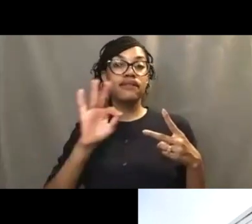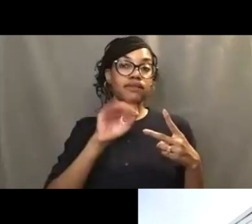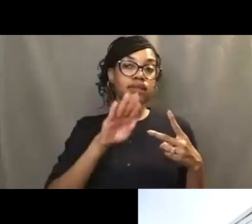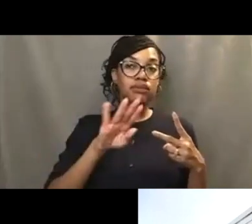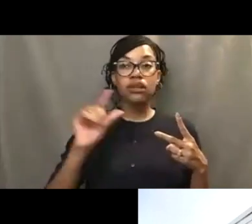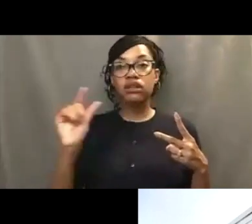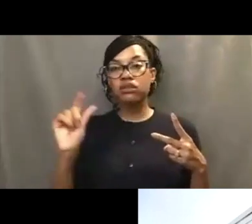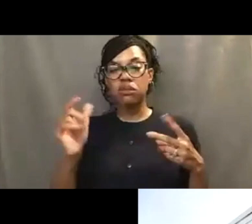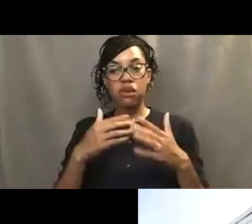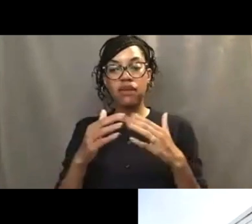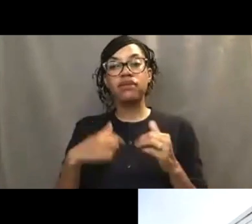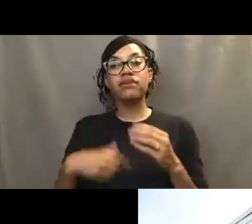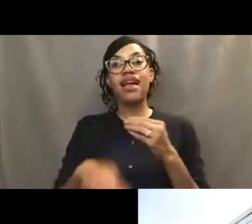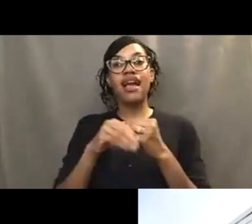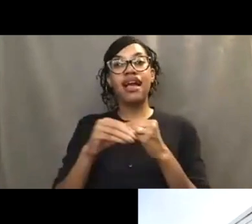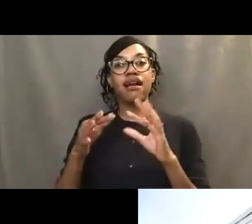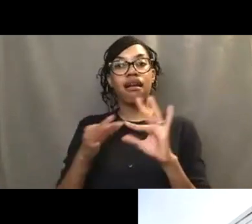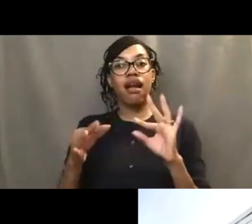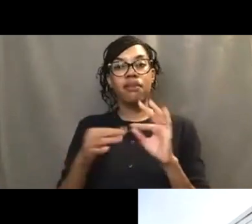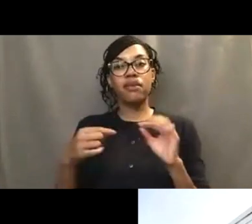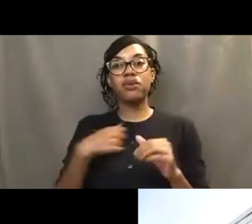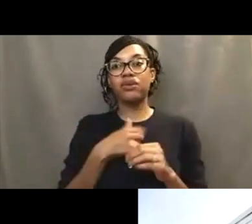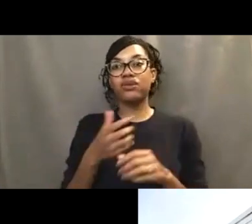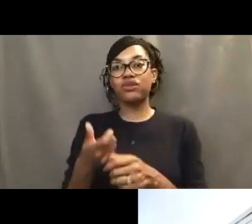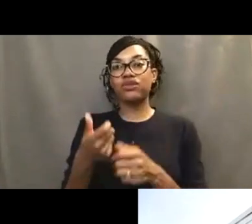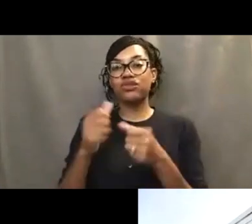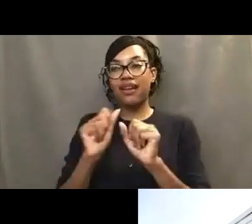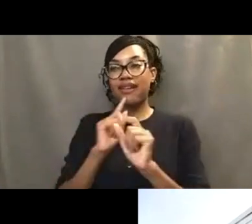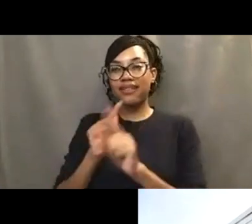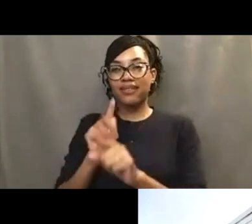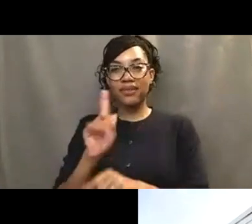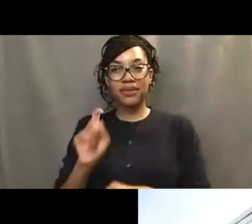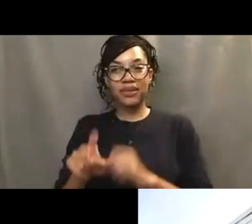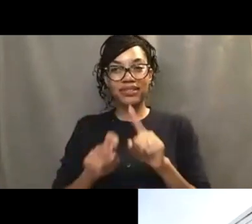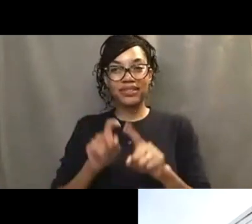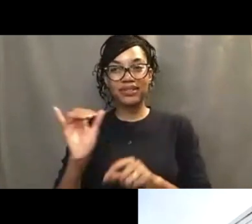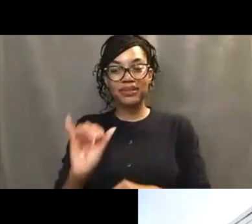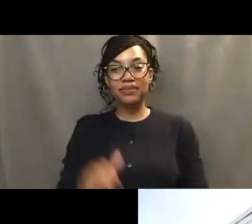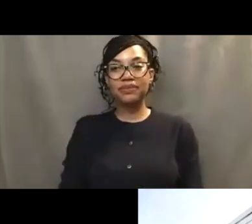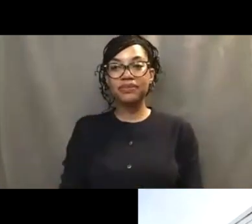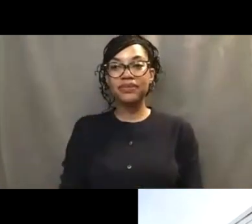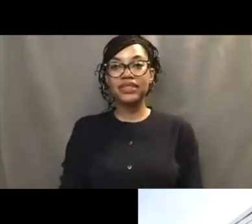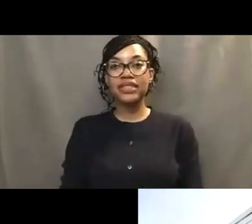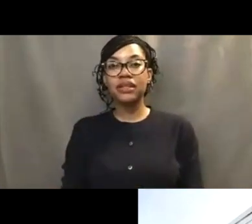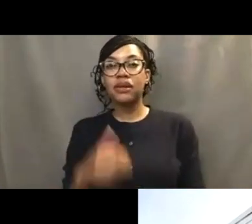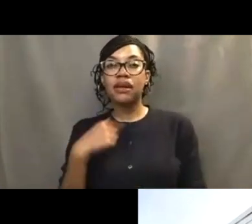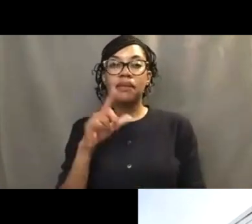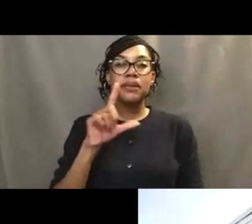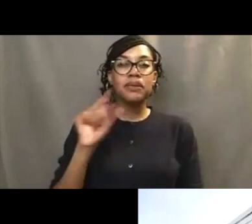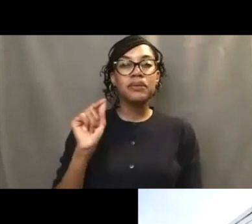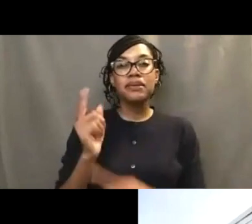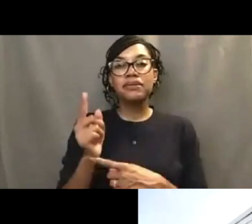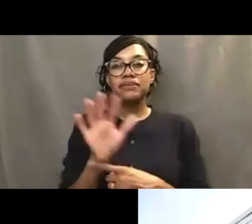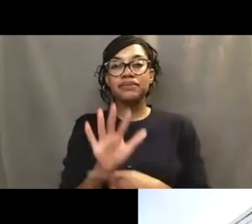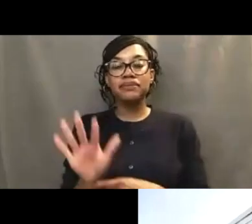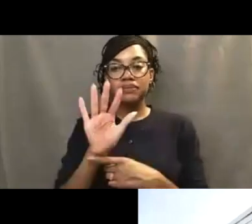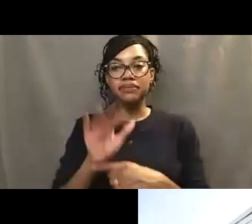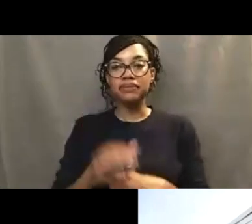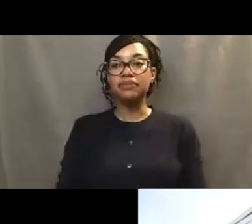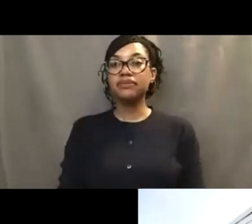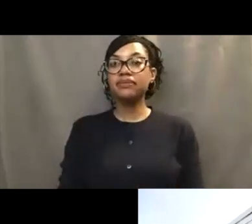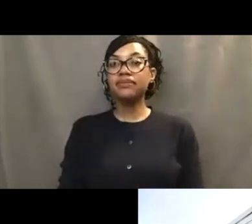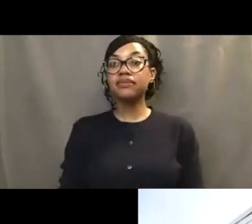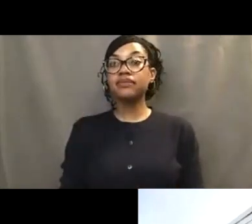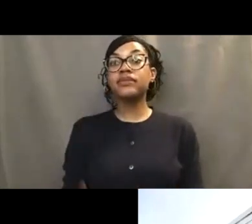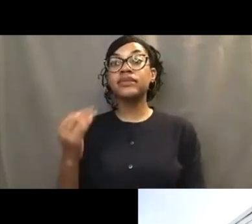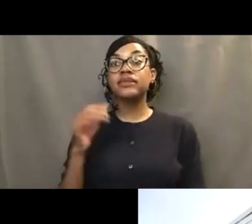make sure that we try to get to your question in the next 20 or so minutes. If you